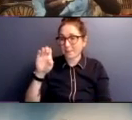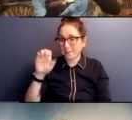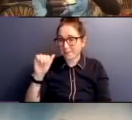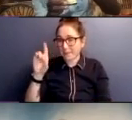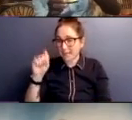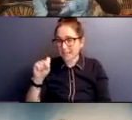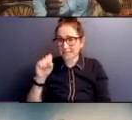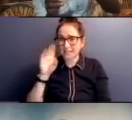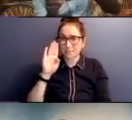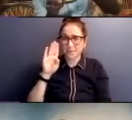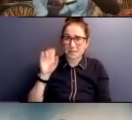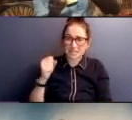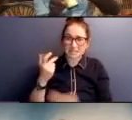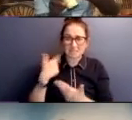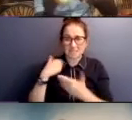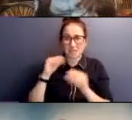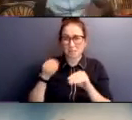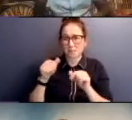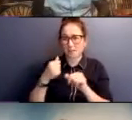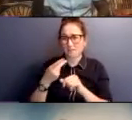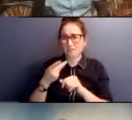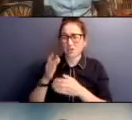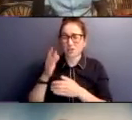BBs. I've actually put a few pennies inside.